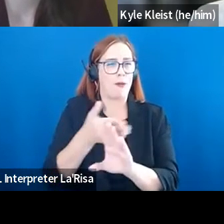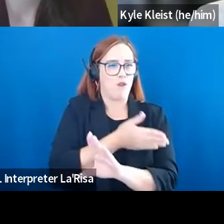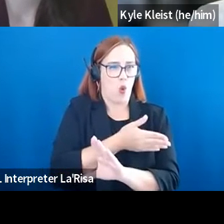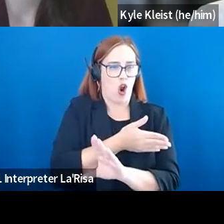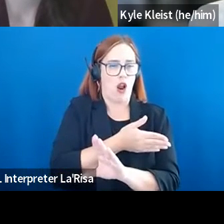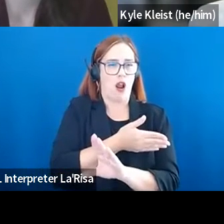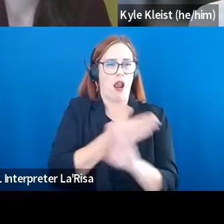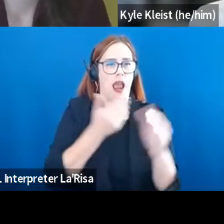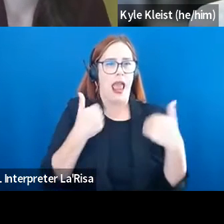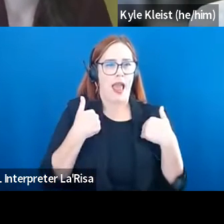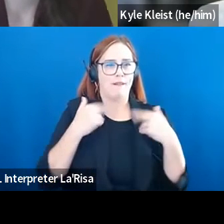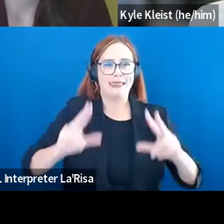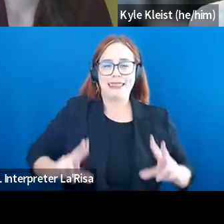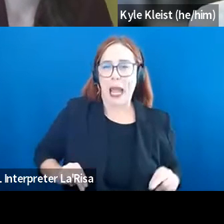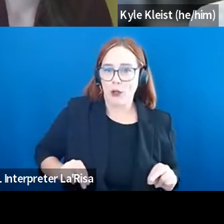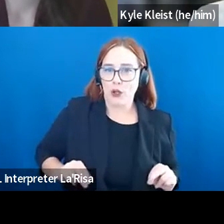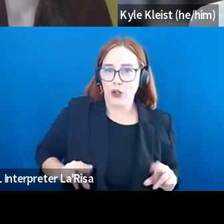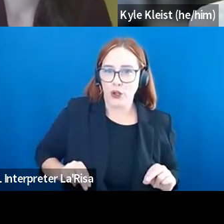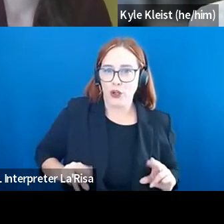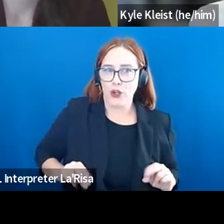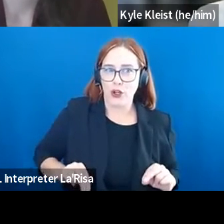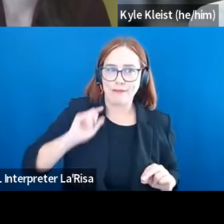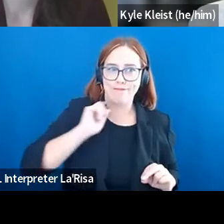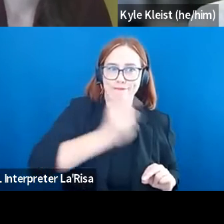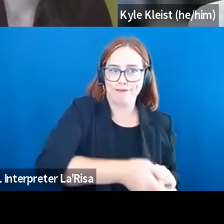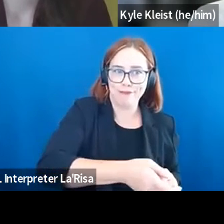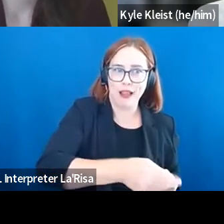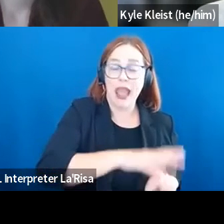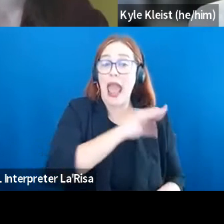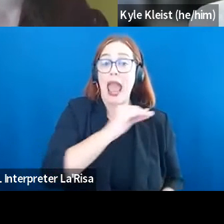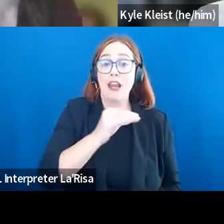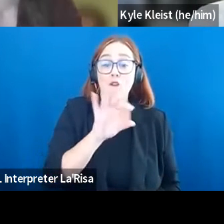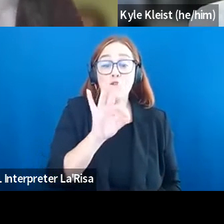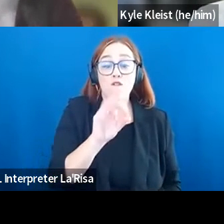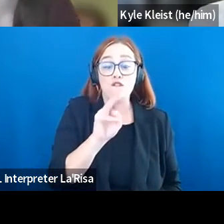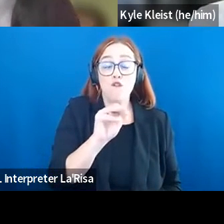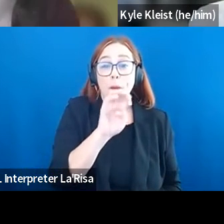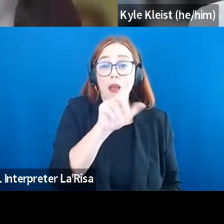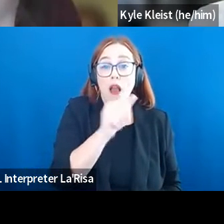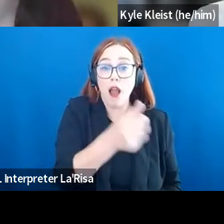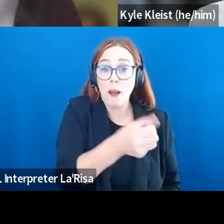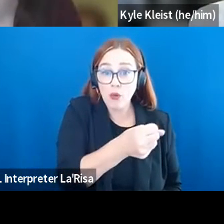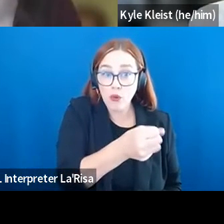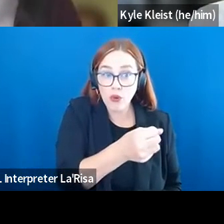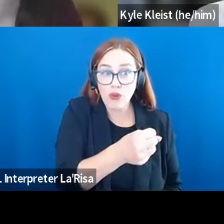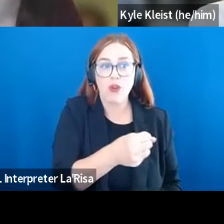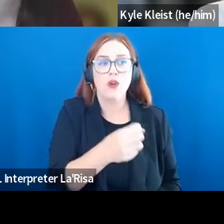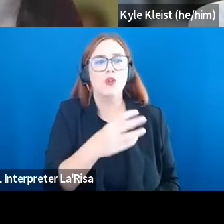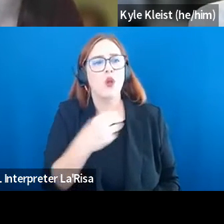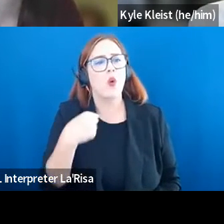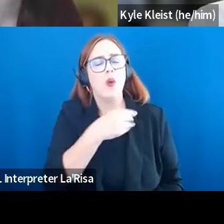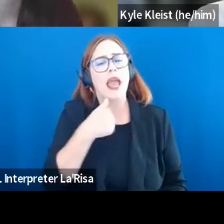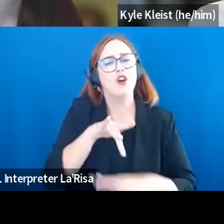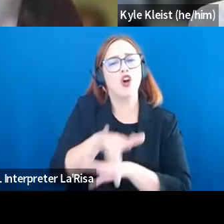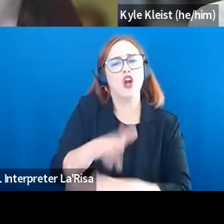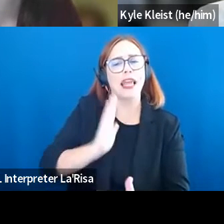our families, we have an early intervention program. So we work with children 0 to 3 years old as well. And